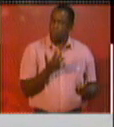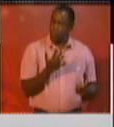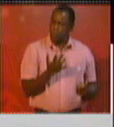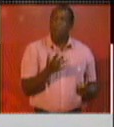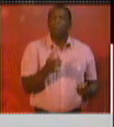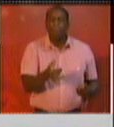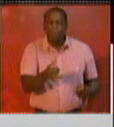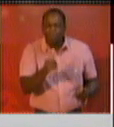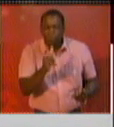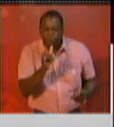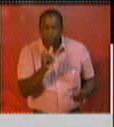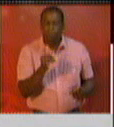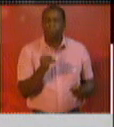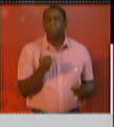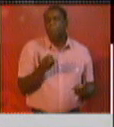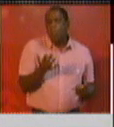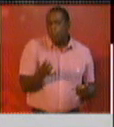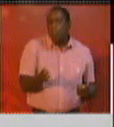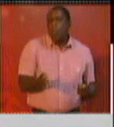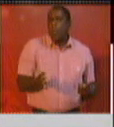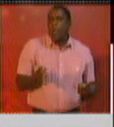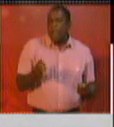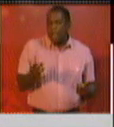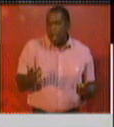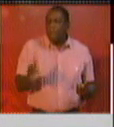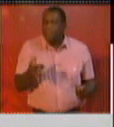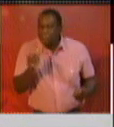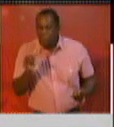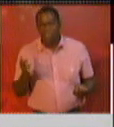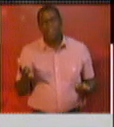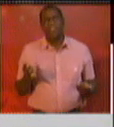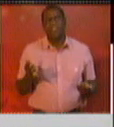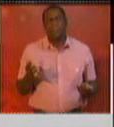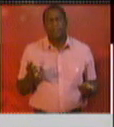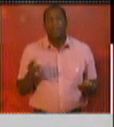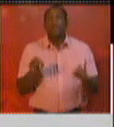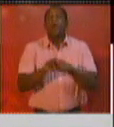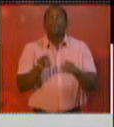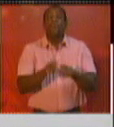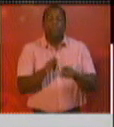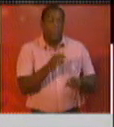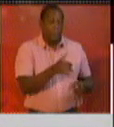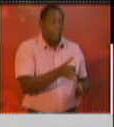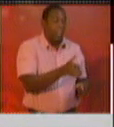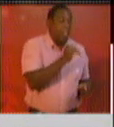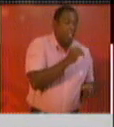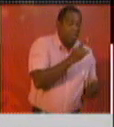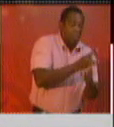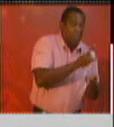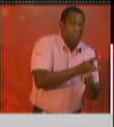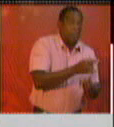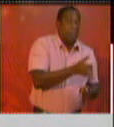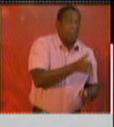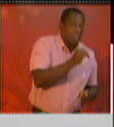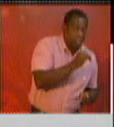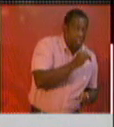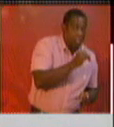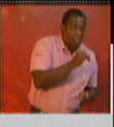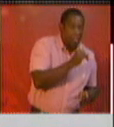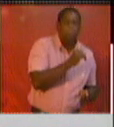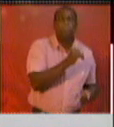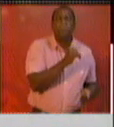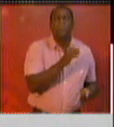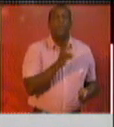other healthy non-alcoholic beverage options between drinks helps to manage intoxication and also